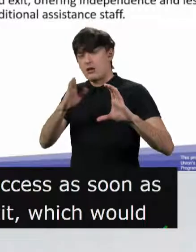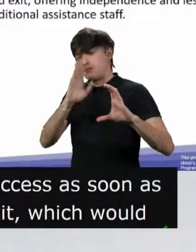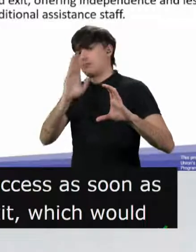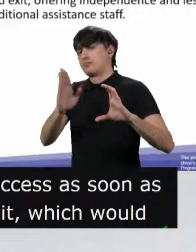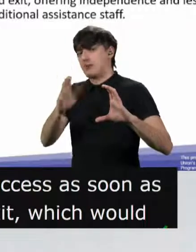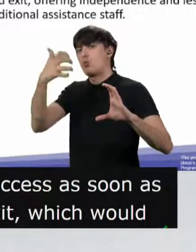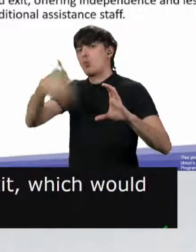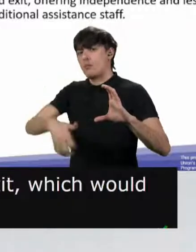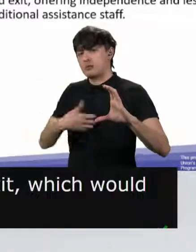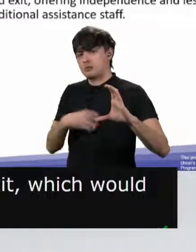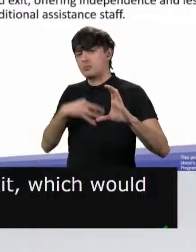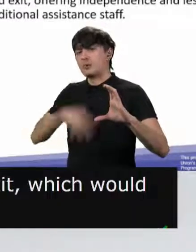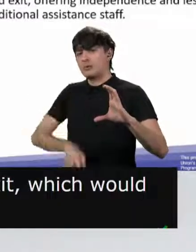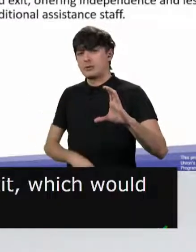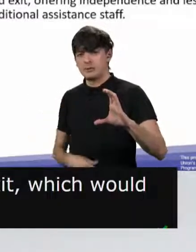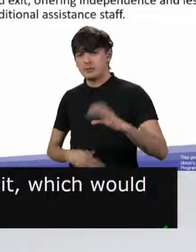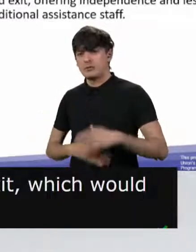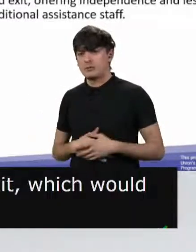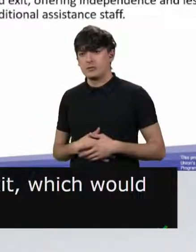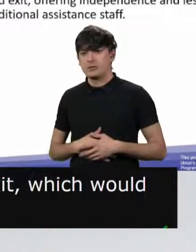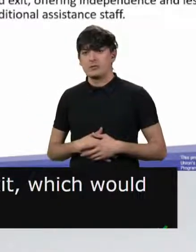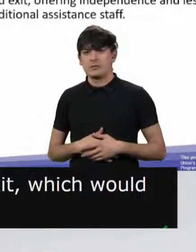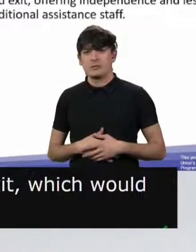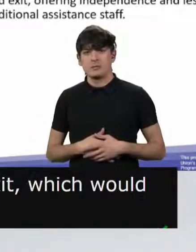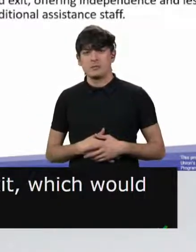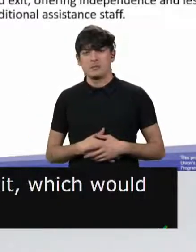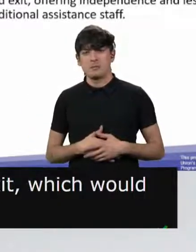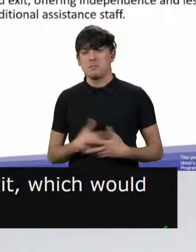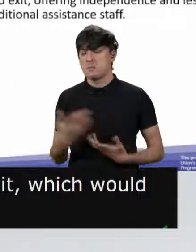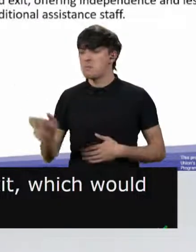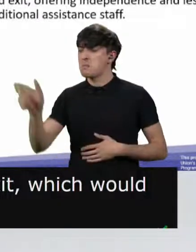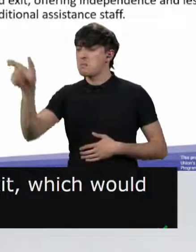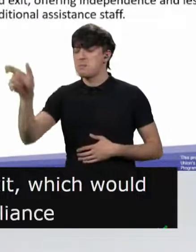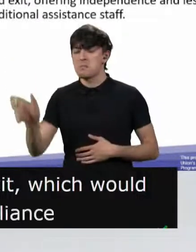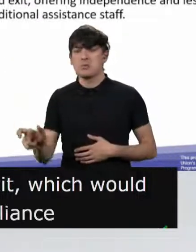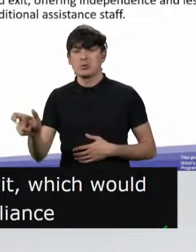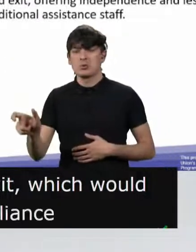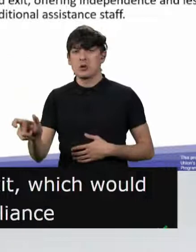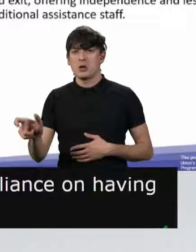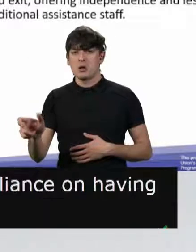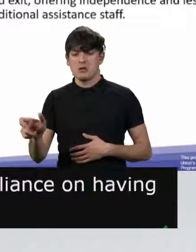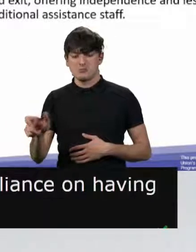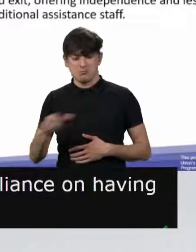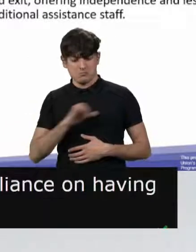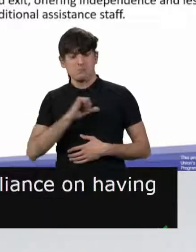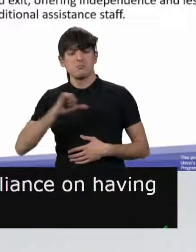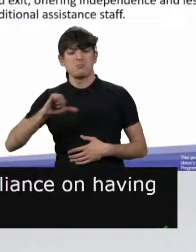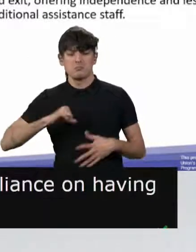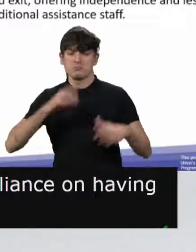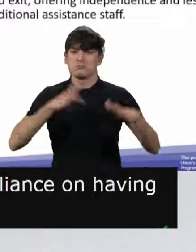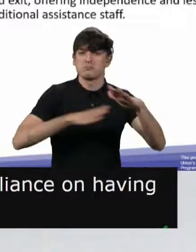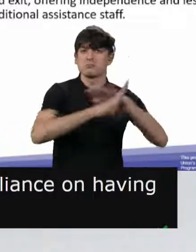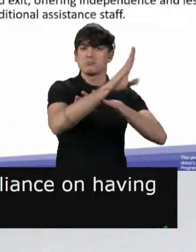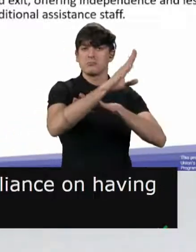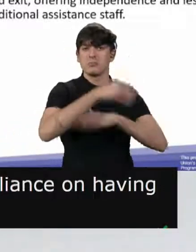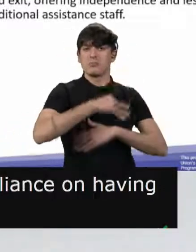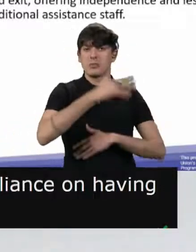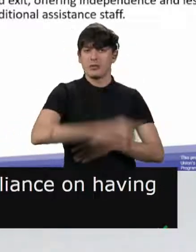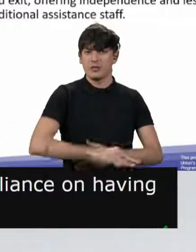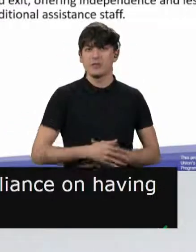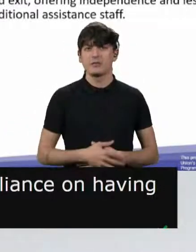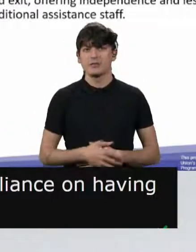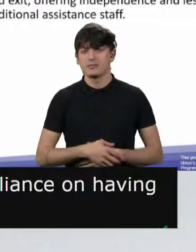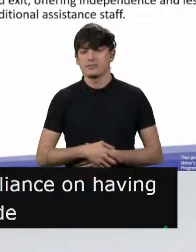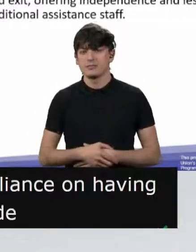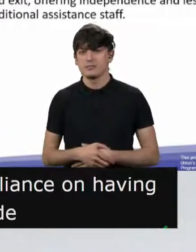create less reliance on having staff who were trained and knowledgeable to provide assistance. The turnover